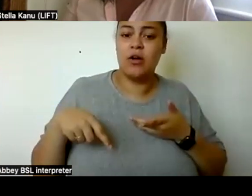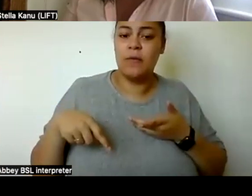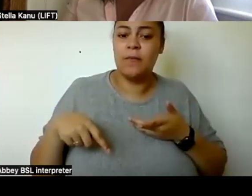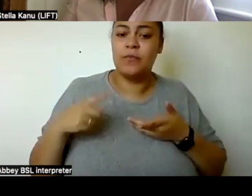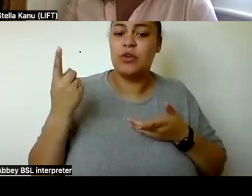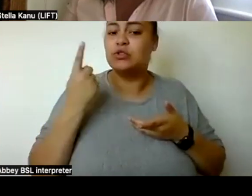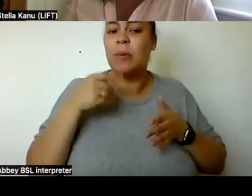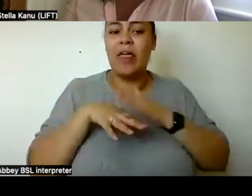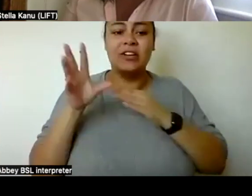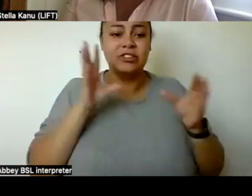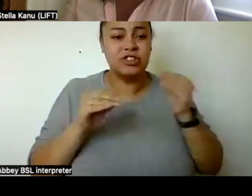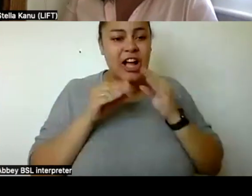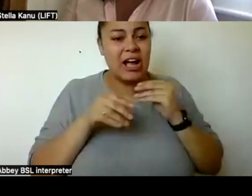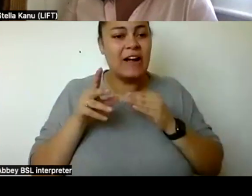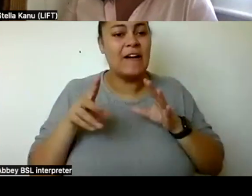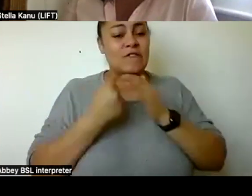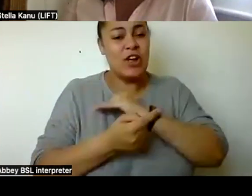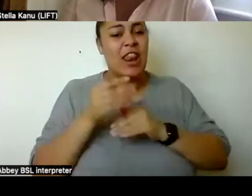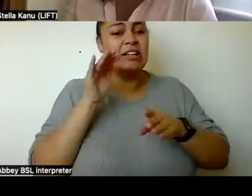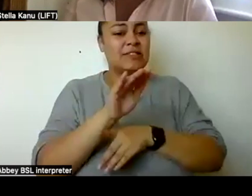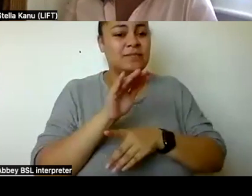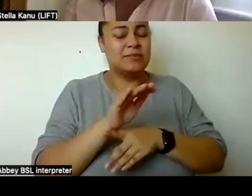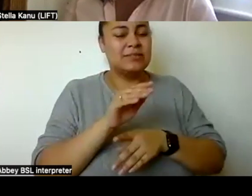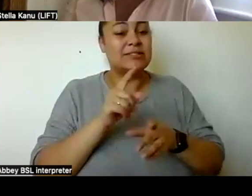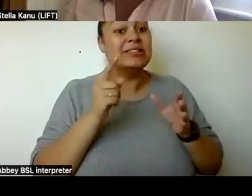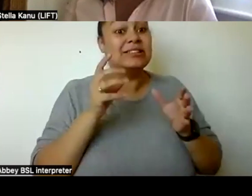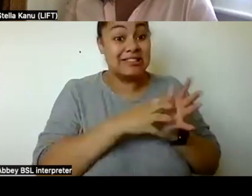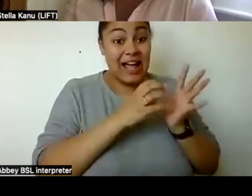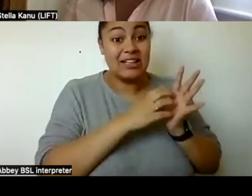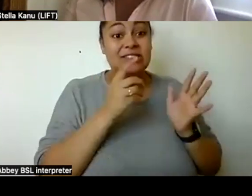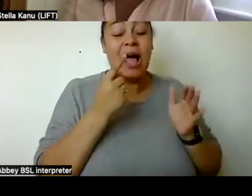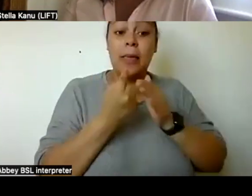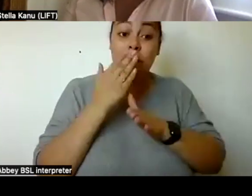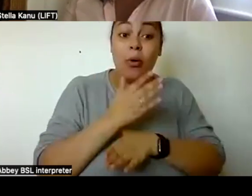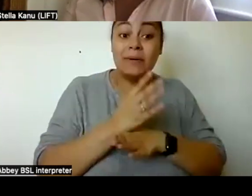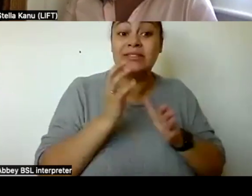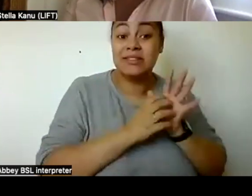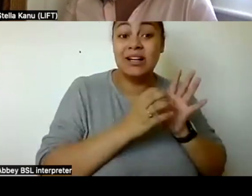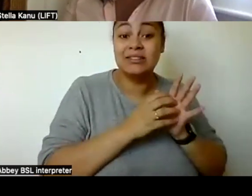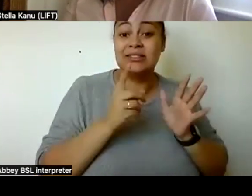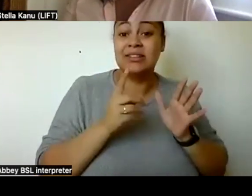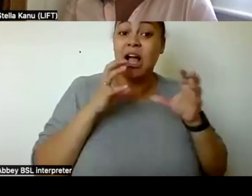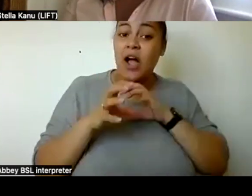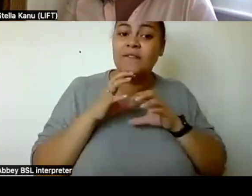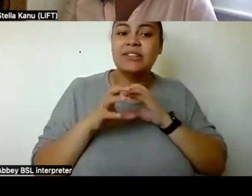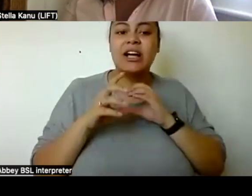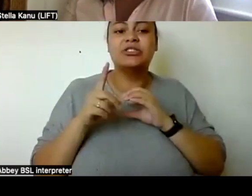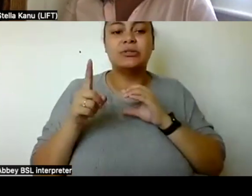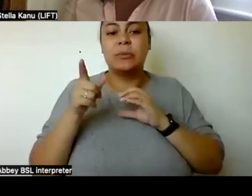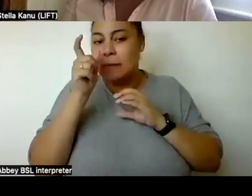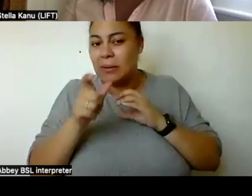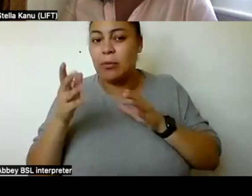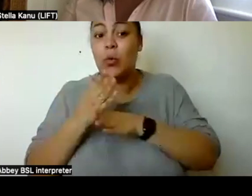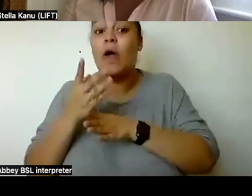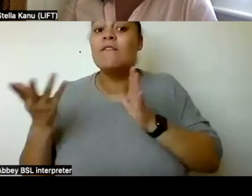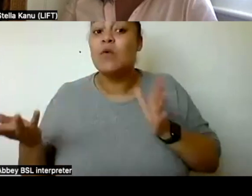said something about freelance status and employed status. I think there's a conversation with the people you're working for to find out what's